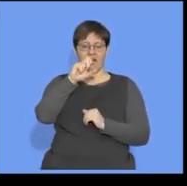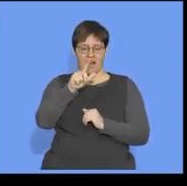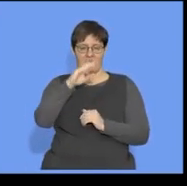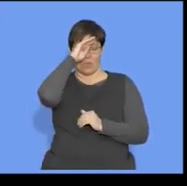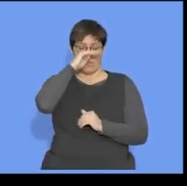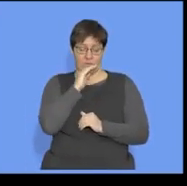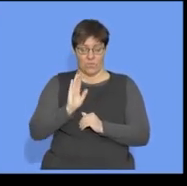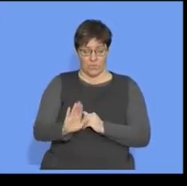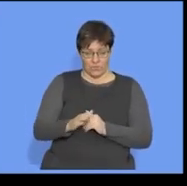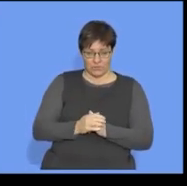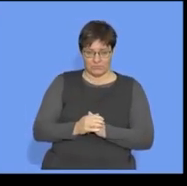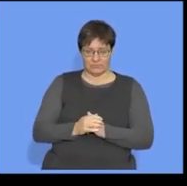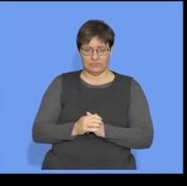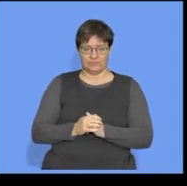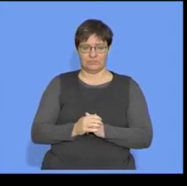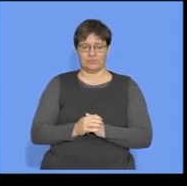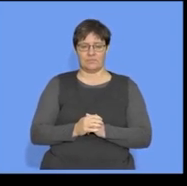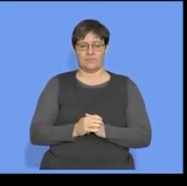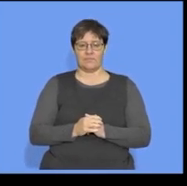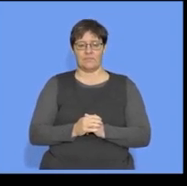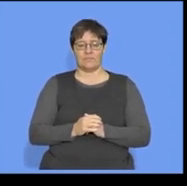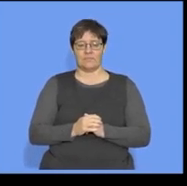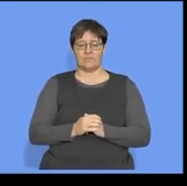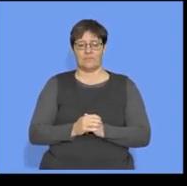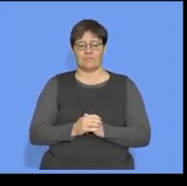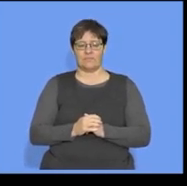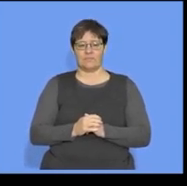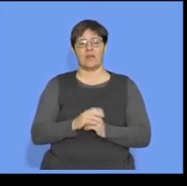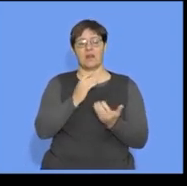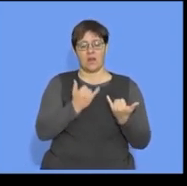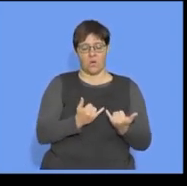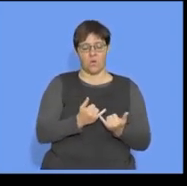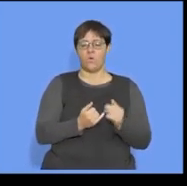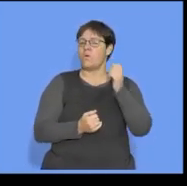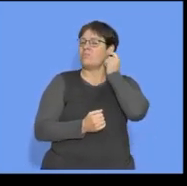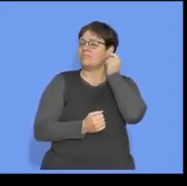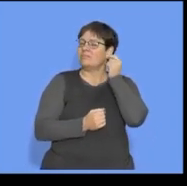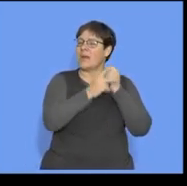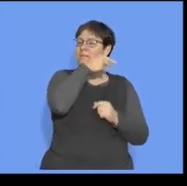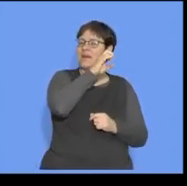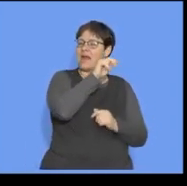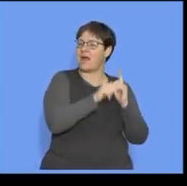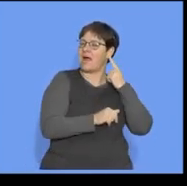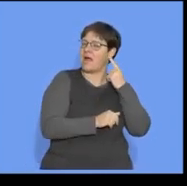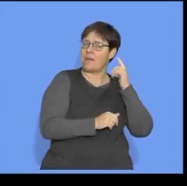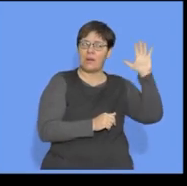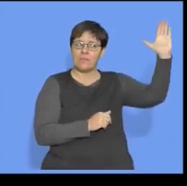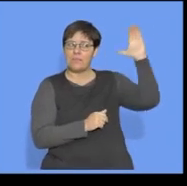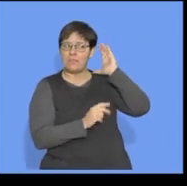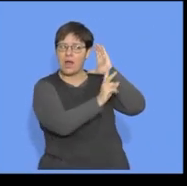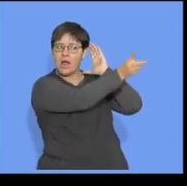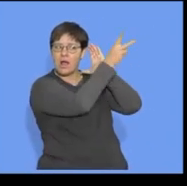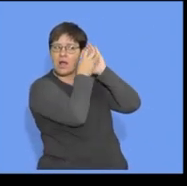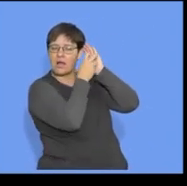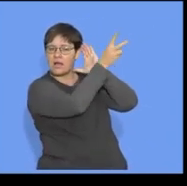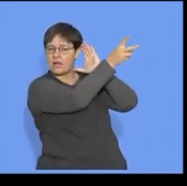Then let's talk to the pinna. The pinna directs sound